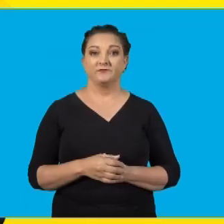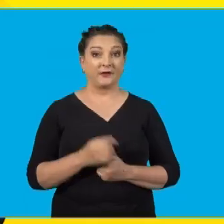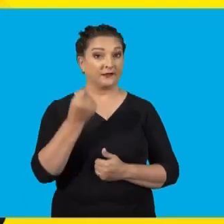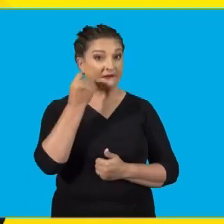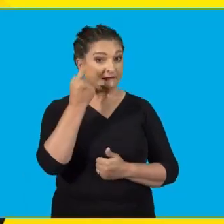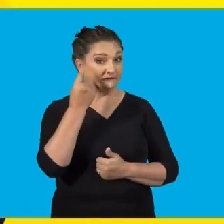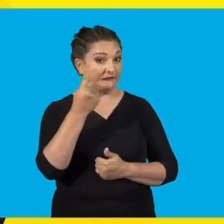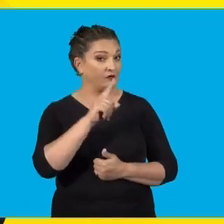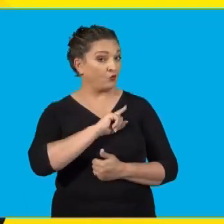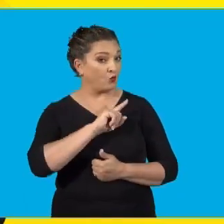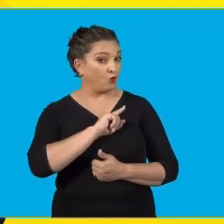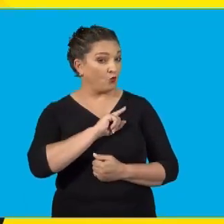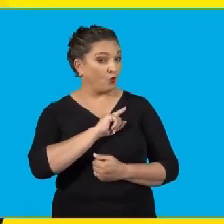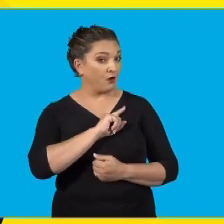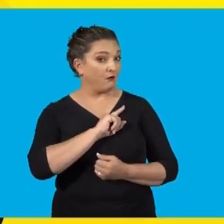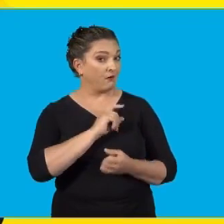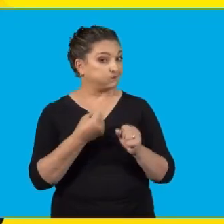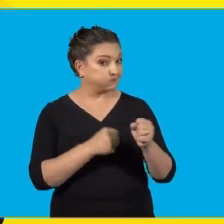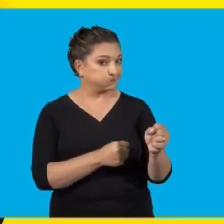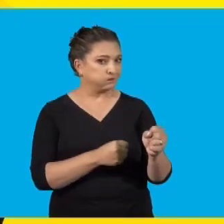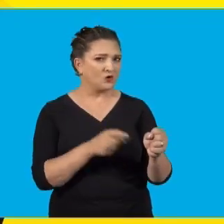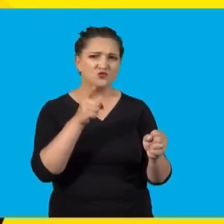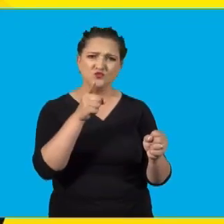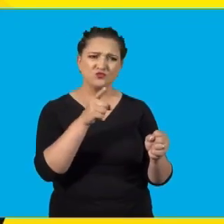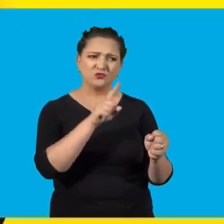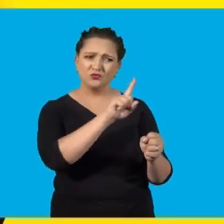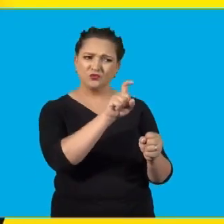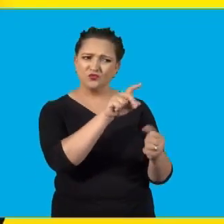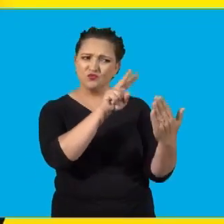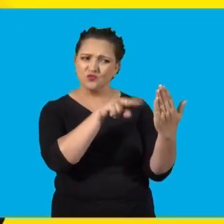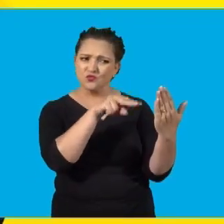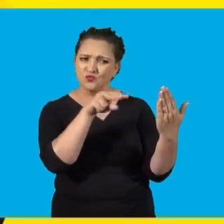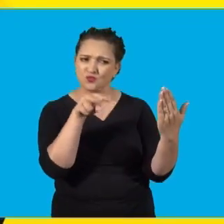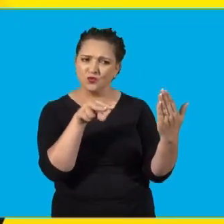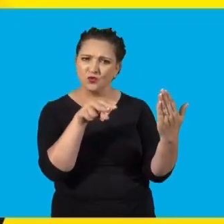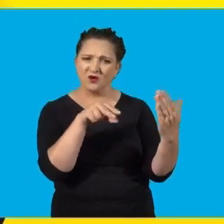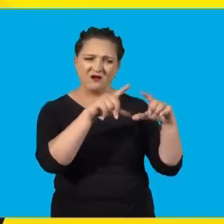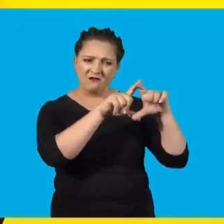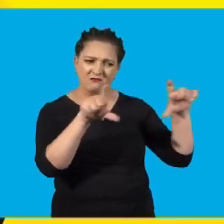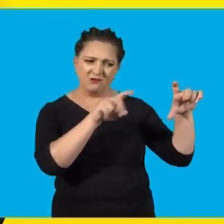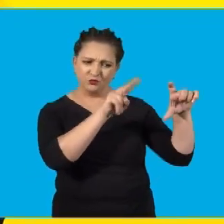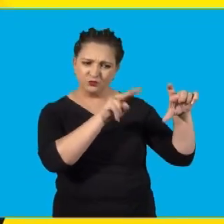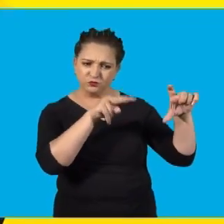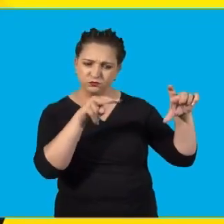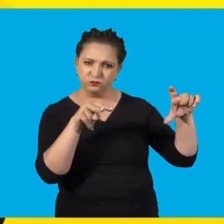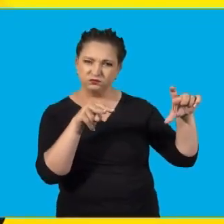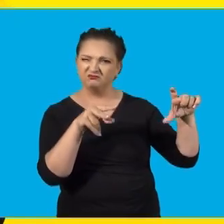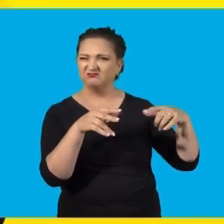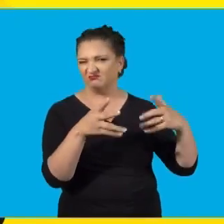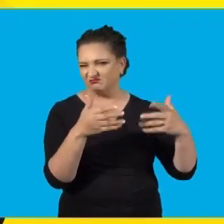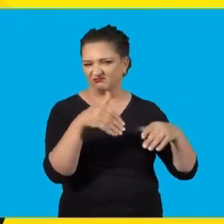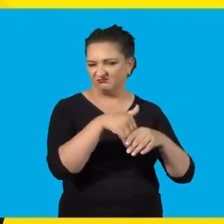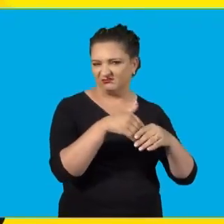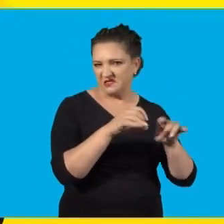included the comprehension strategies is because you had to read the question or read the text that's going to appear